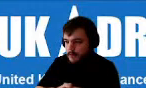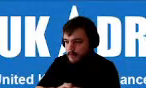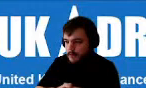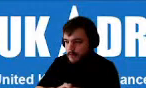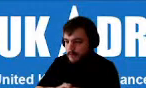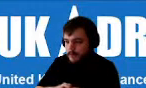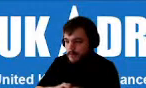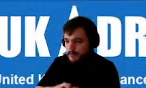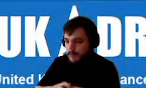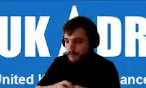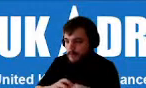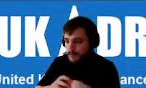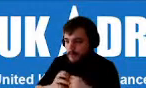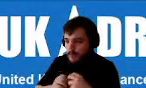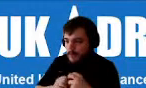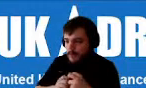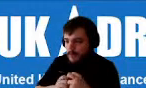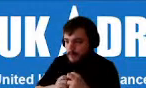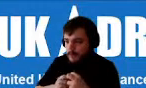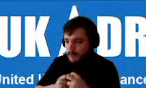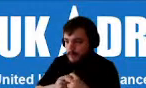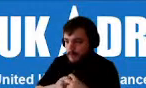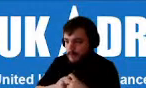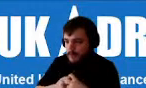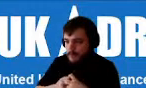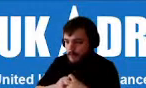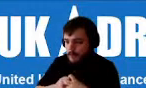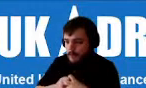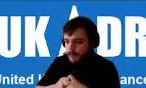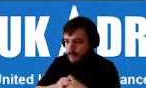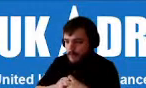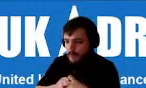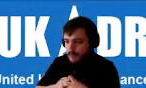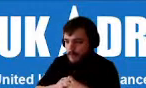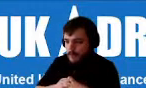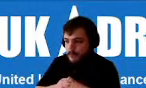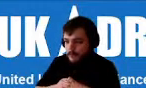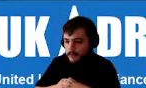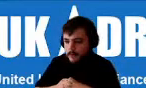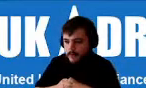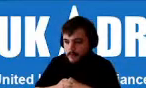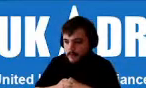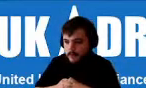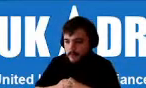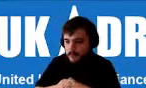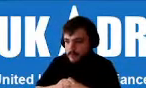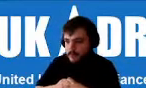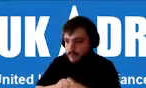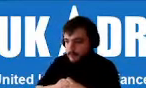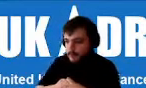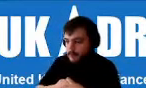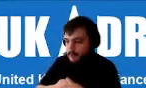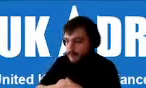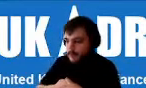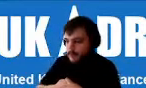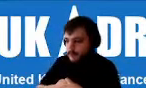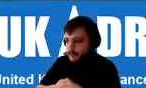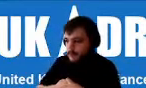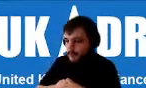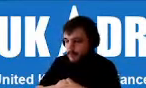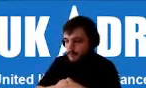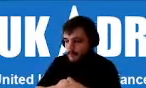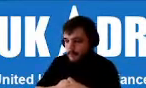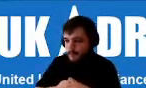tradition in the world. The Misericordia is a volunteer civil protection organisation that was founded in 1244.